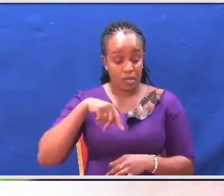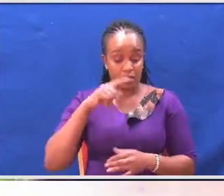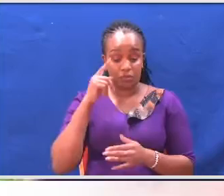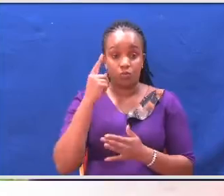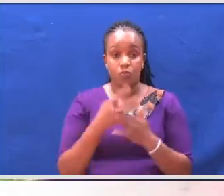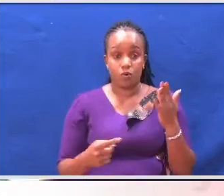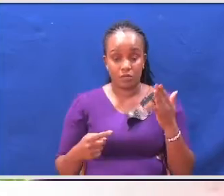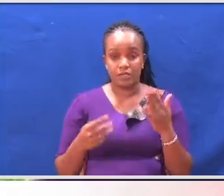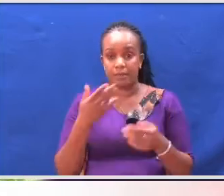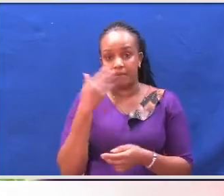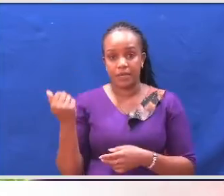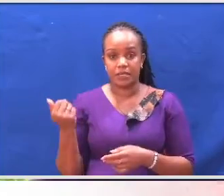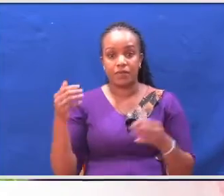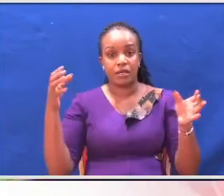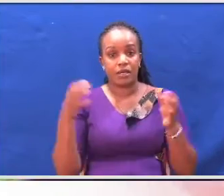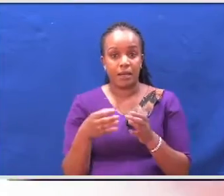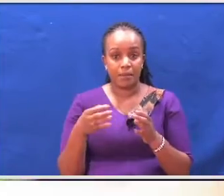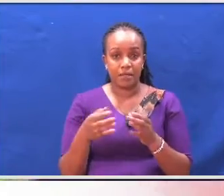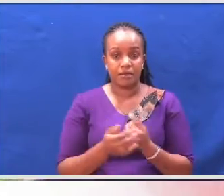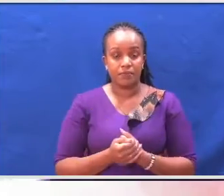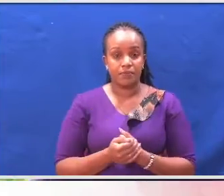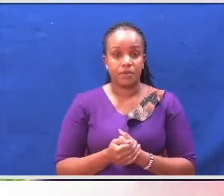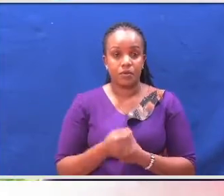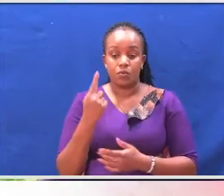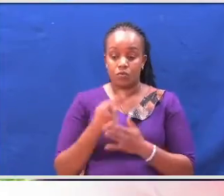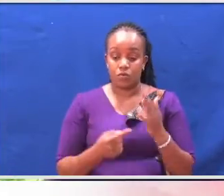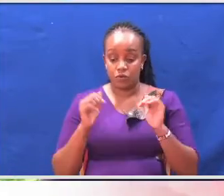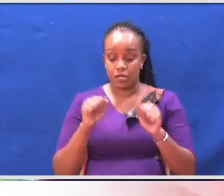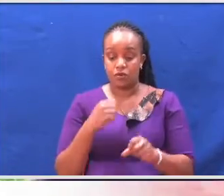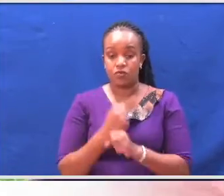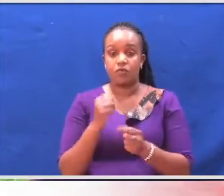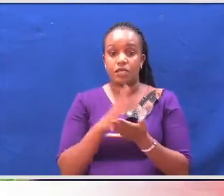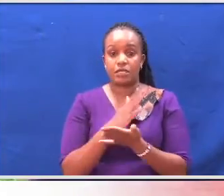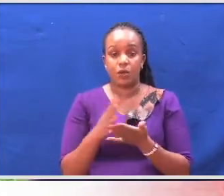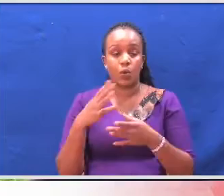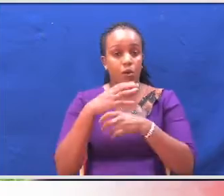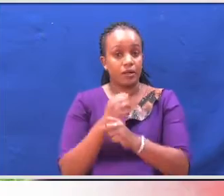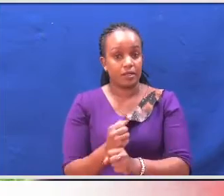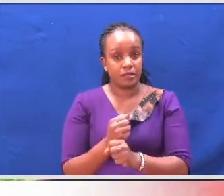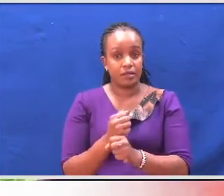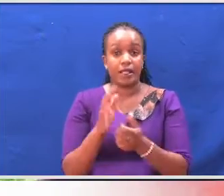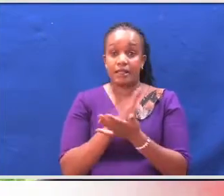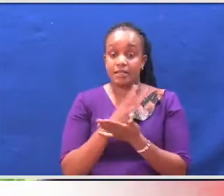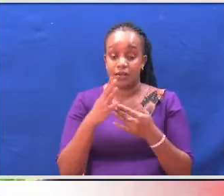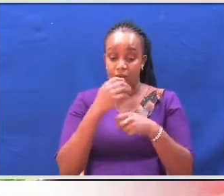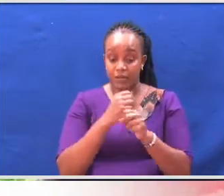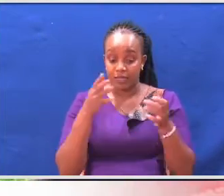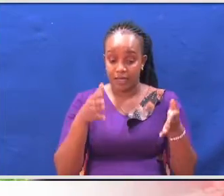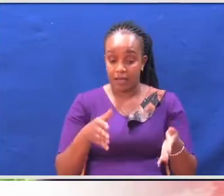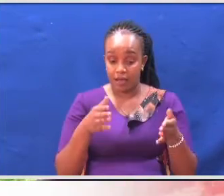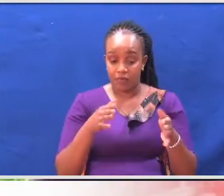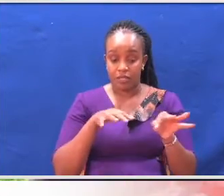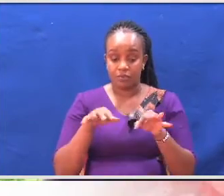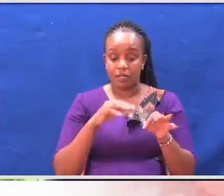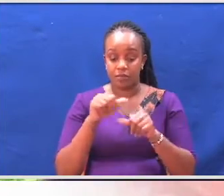is best for the company, what is best for the stakeholders. And for stakeholders here, we are talking about farmers,